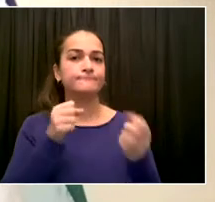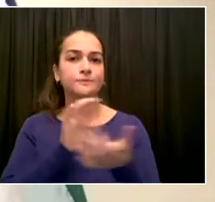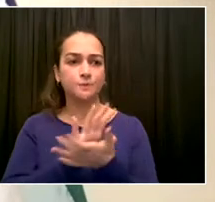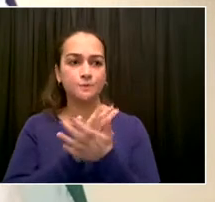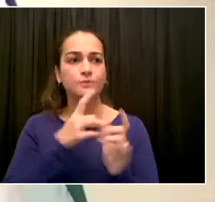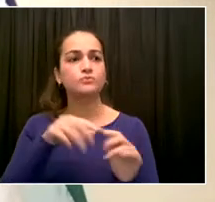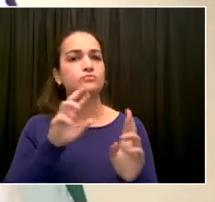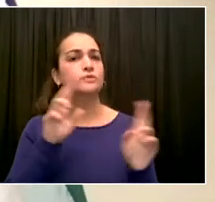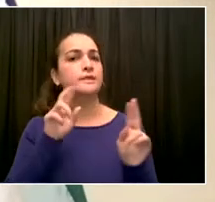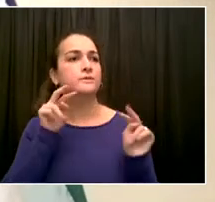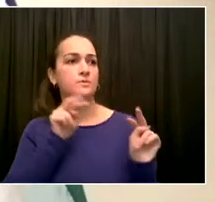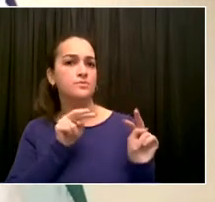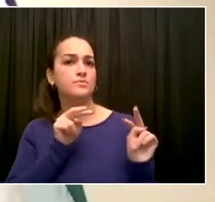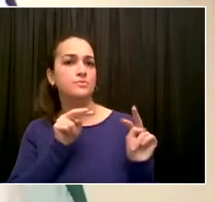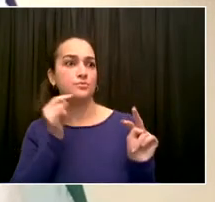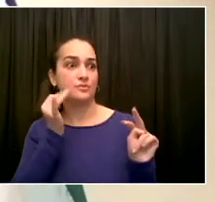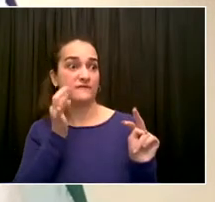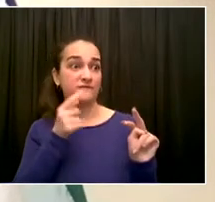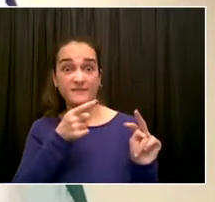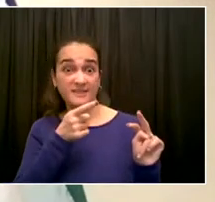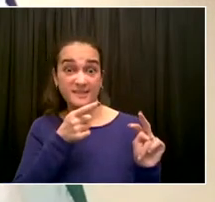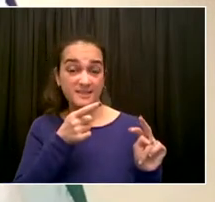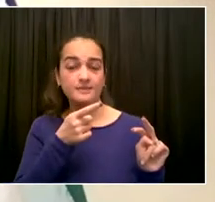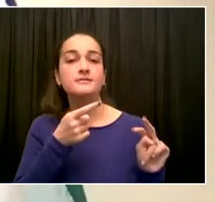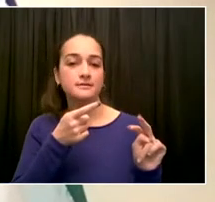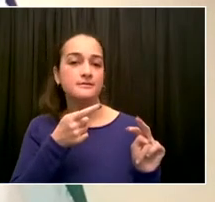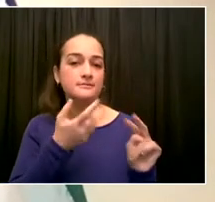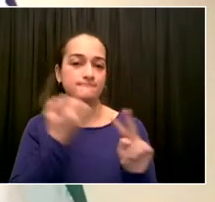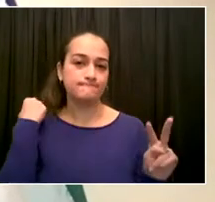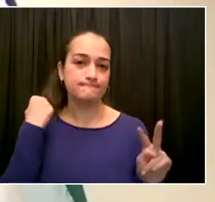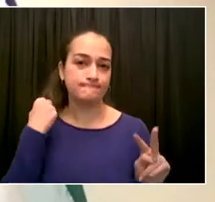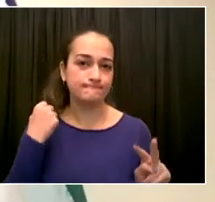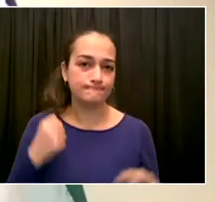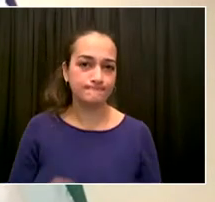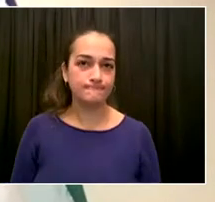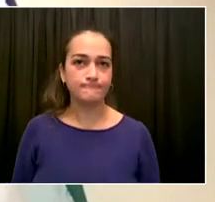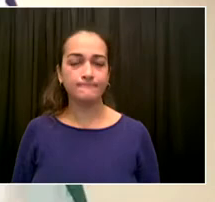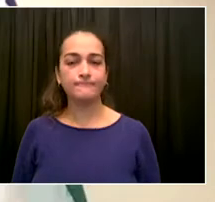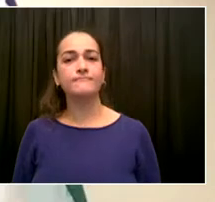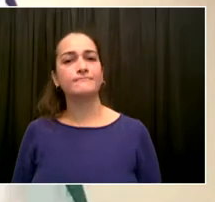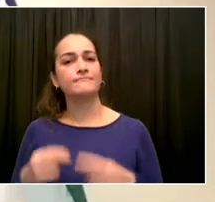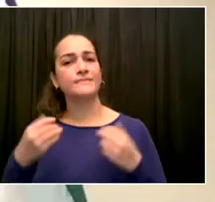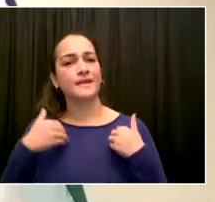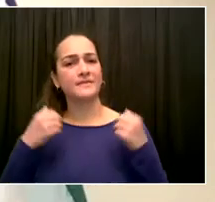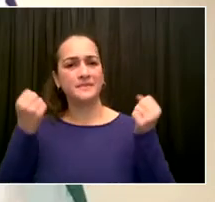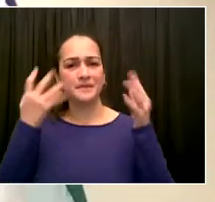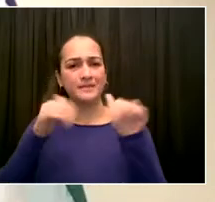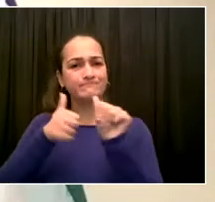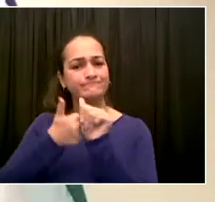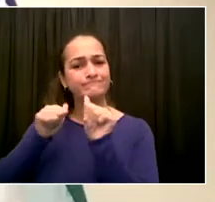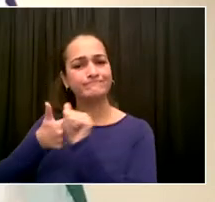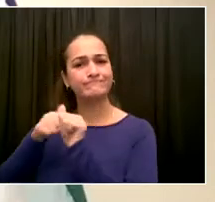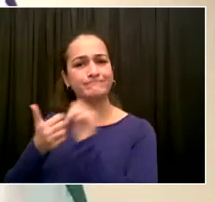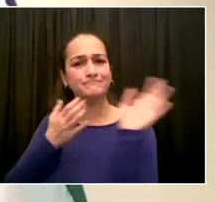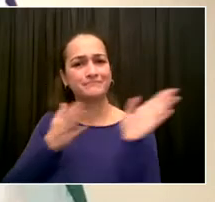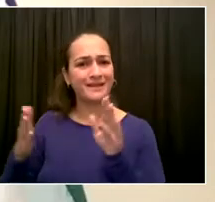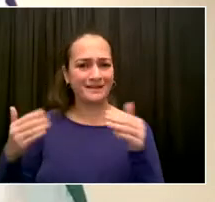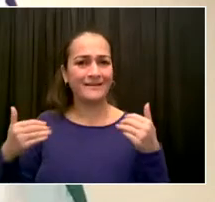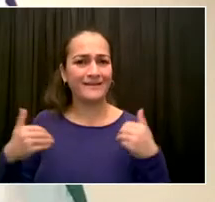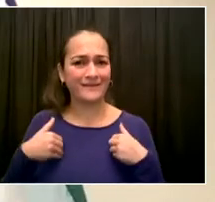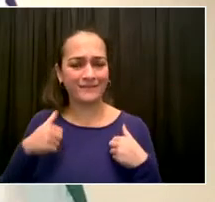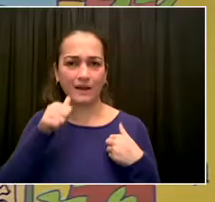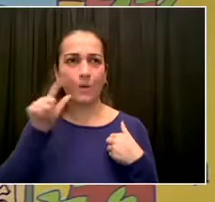coverage of school safety agents. So I'm optimistic that we're doing all we can do to protect the students traveling back and forth to